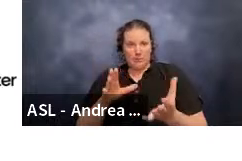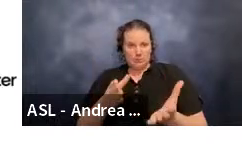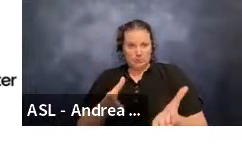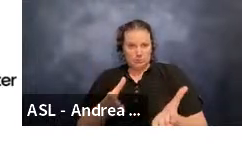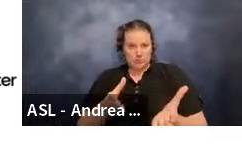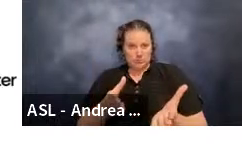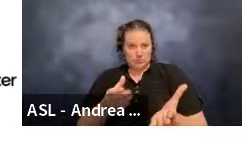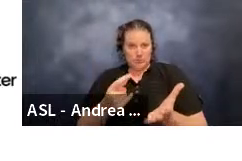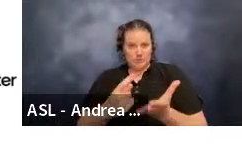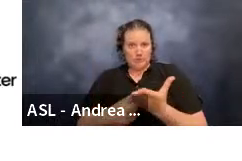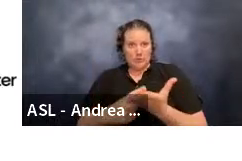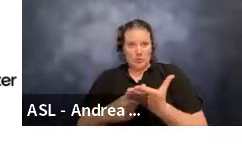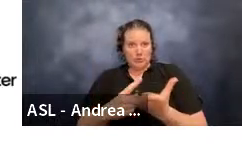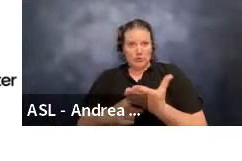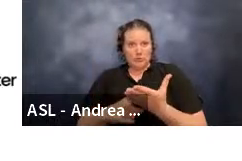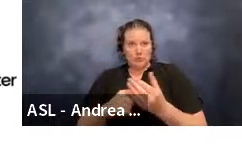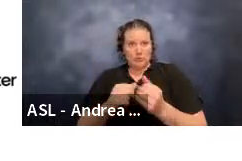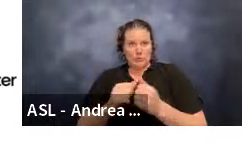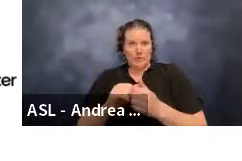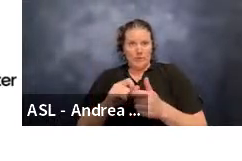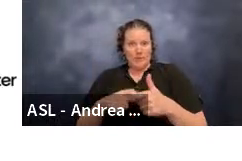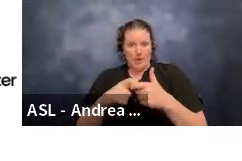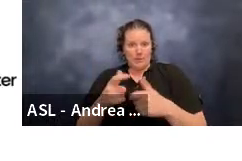is some discussion, maybe pause for that.